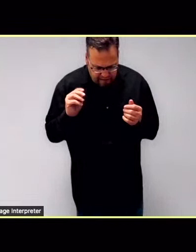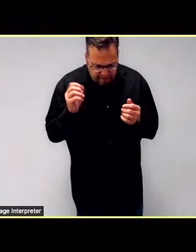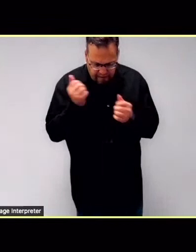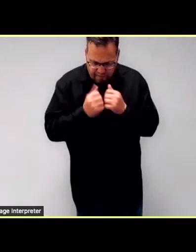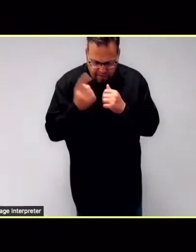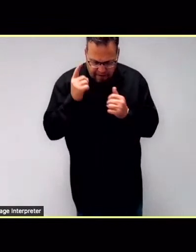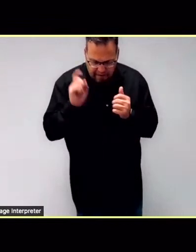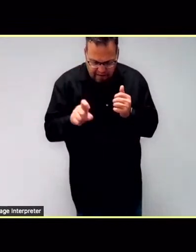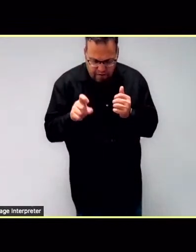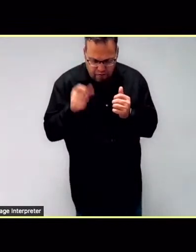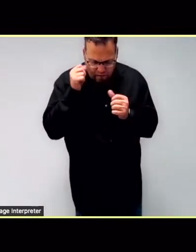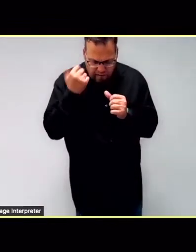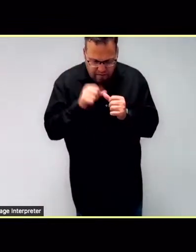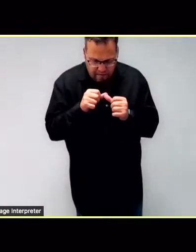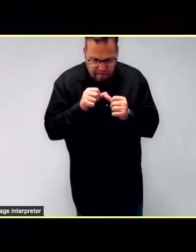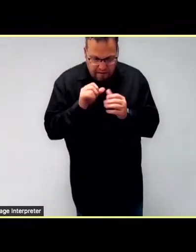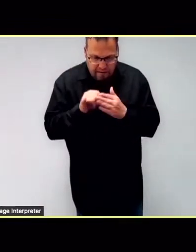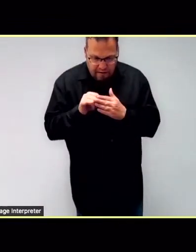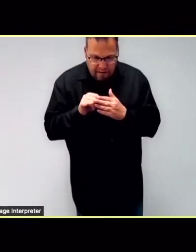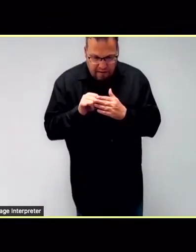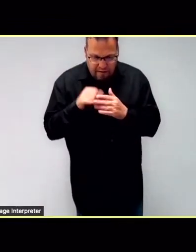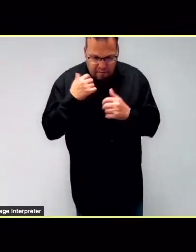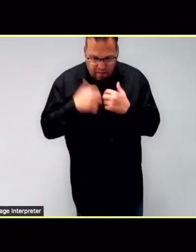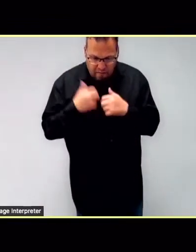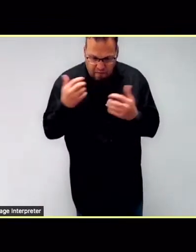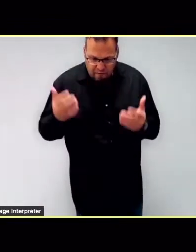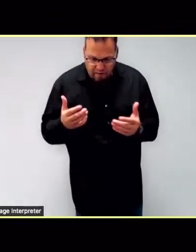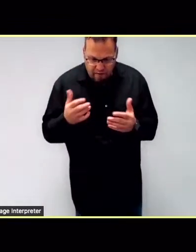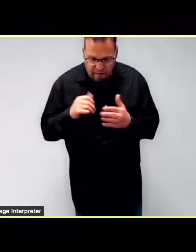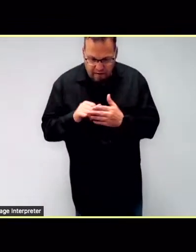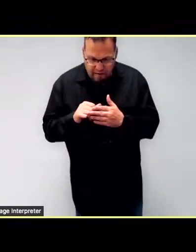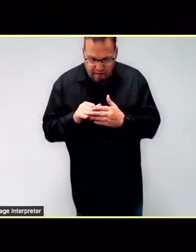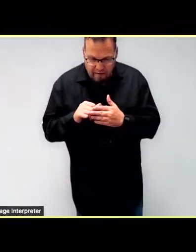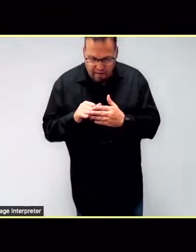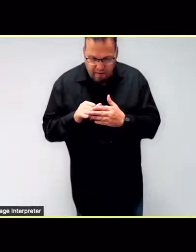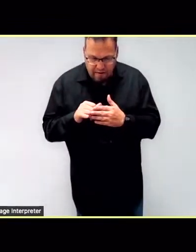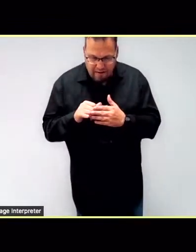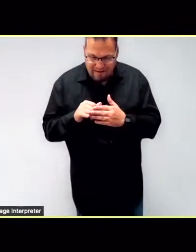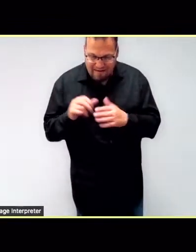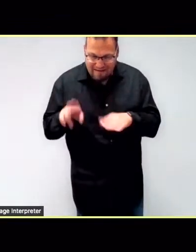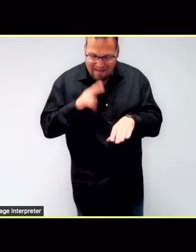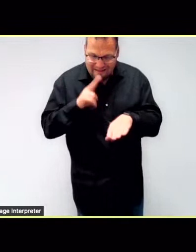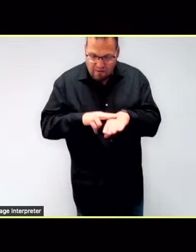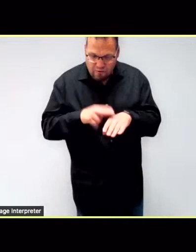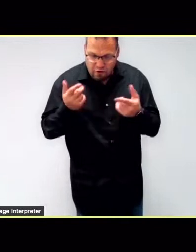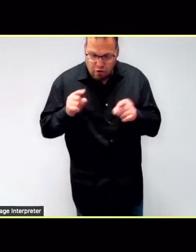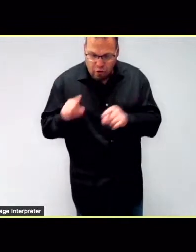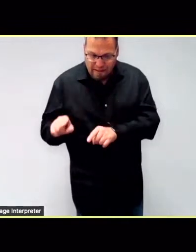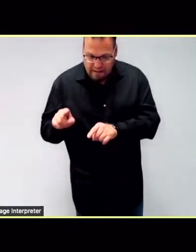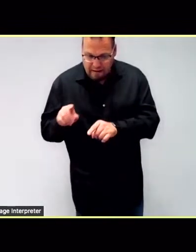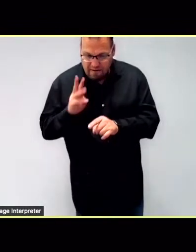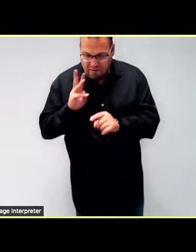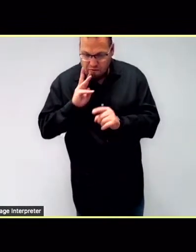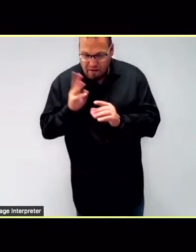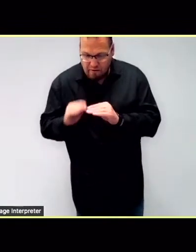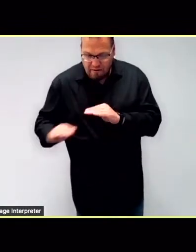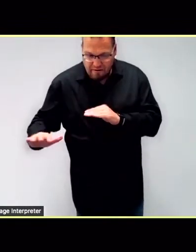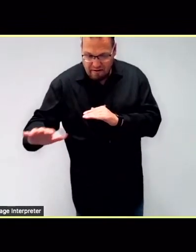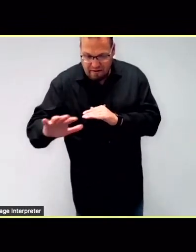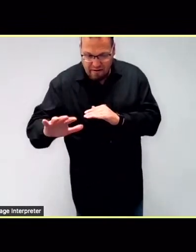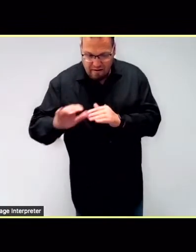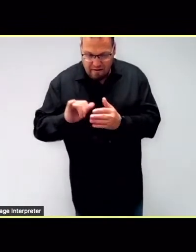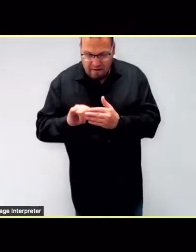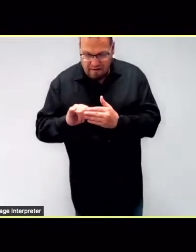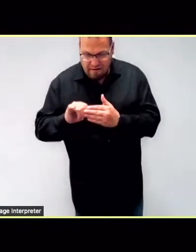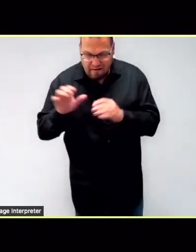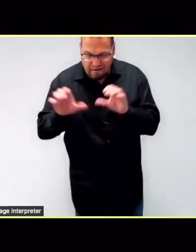to kind of remember, trichloroethylene chromium is present naturally occurring in groundwater systems, and that depends on the geochemical state